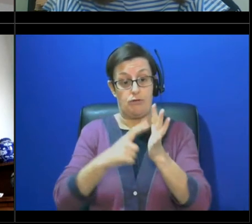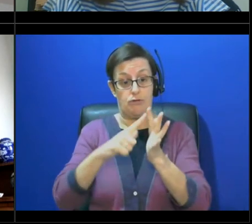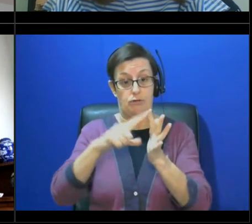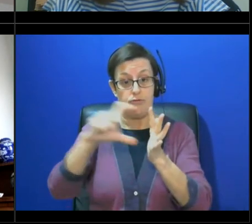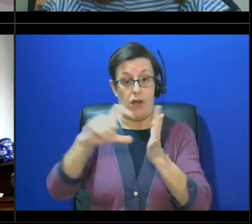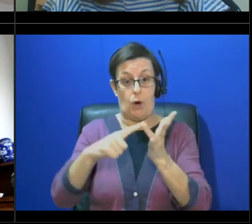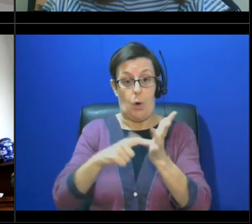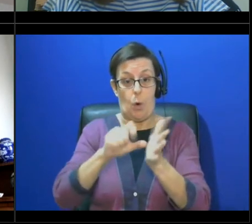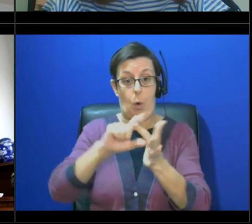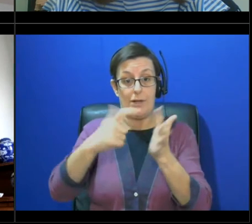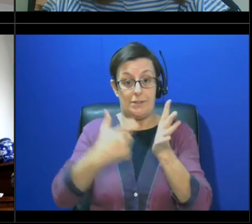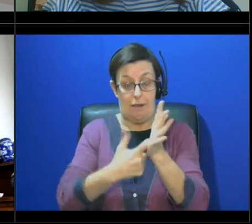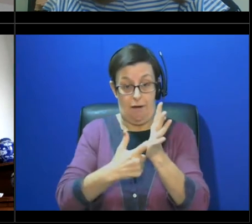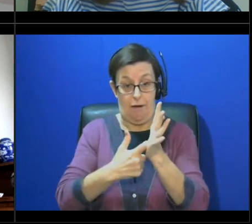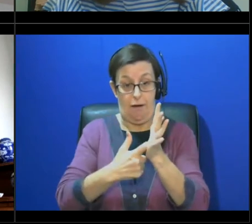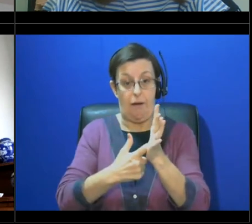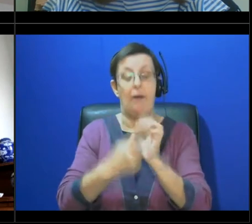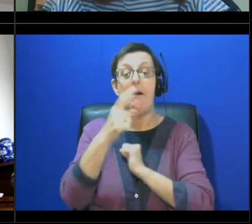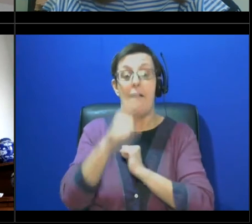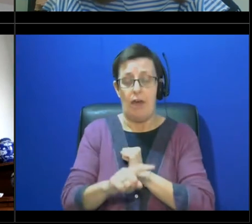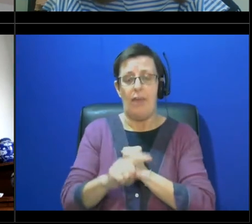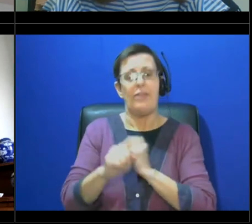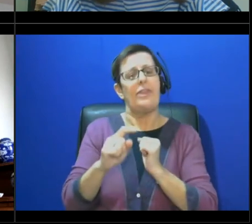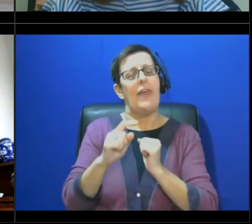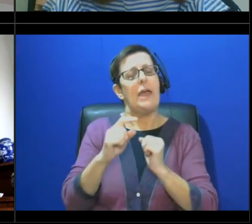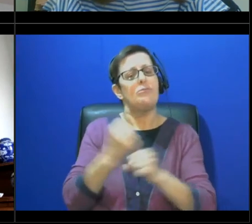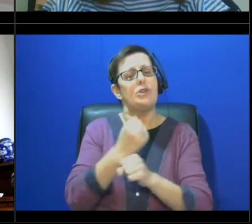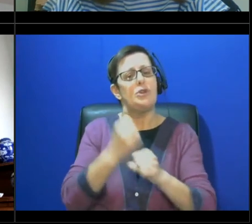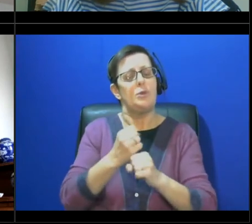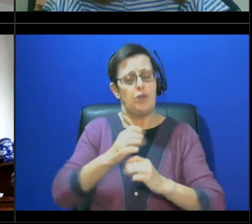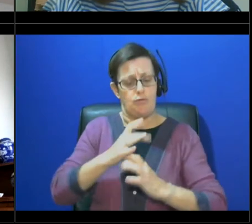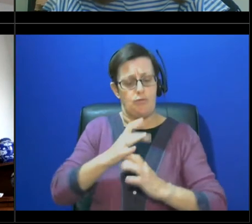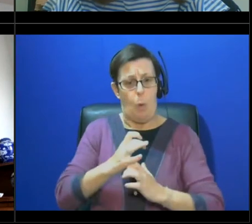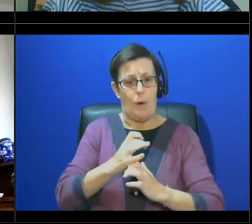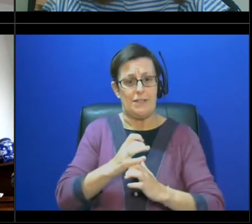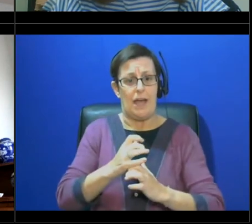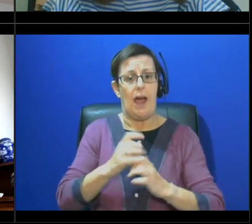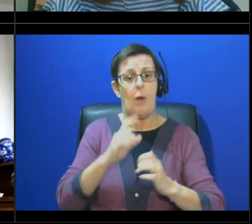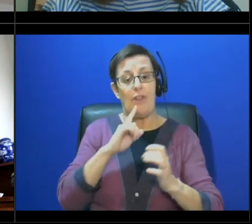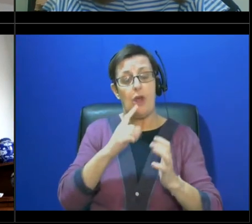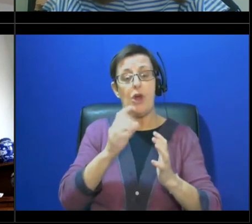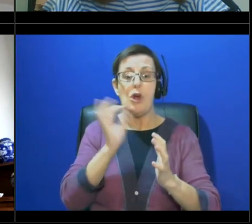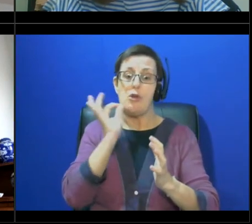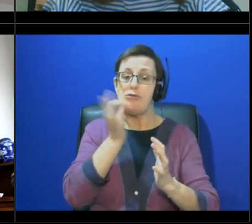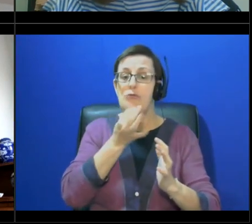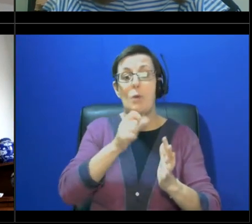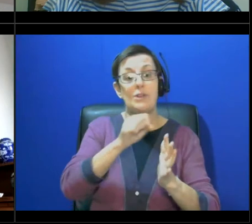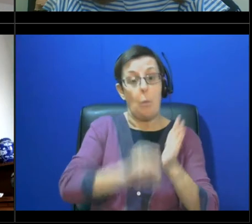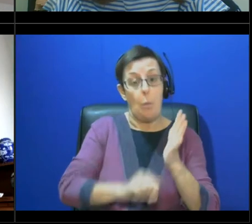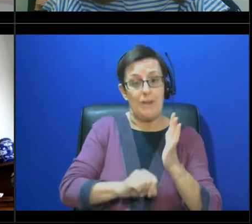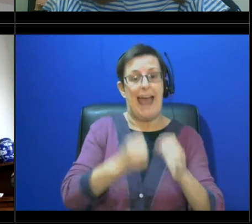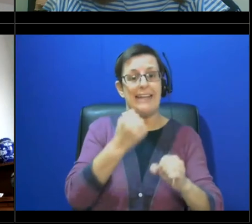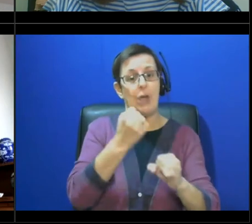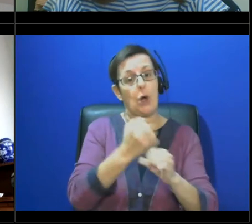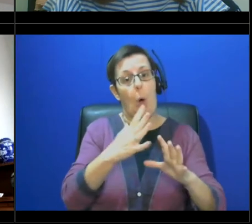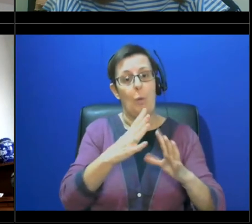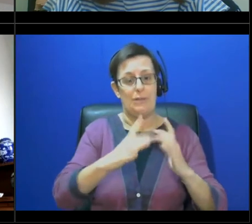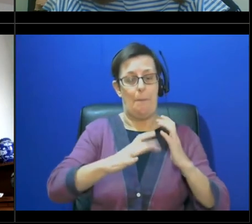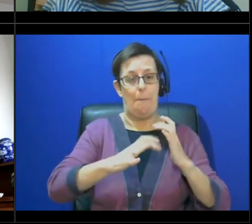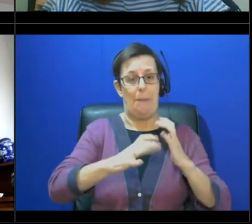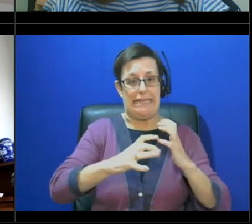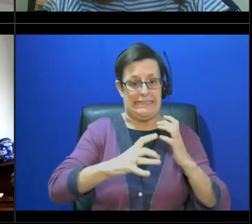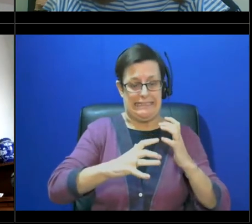produced a recorder in the mid 90s, which is rosewood and gold plated keys. We have now got a plastic version based